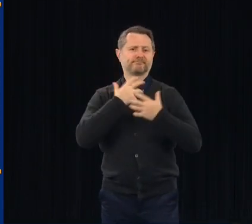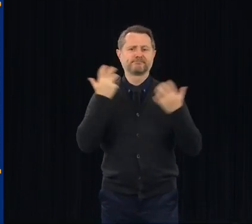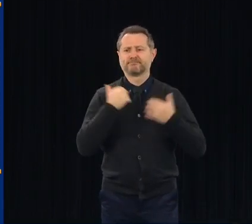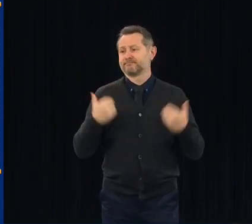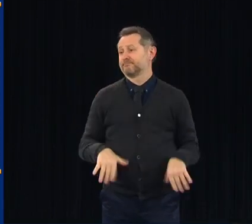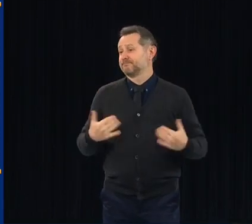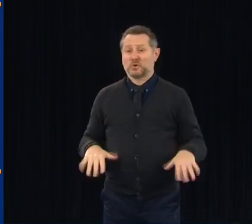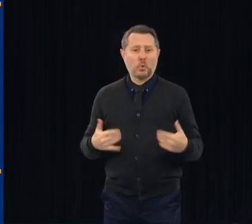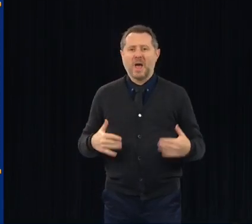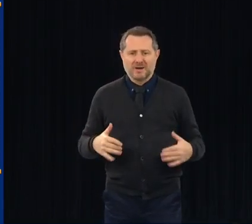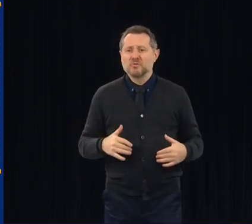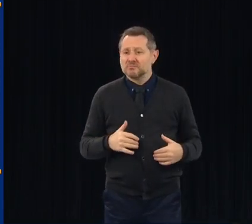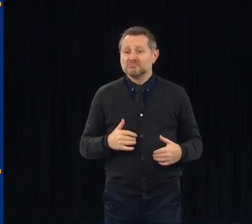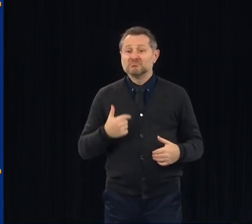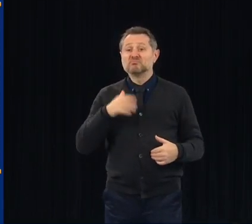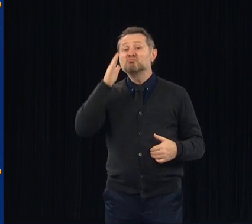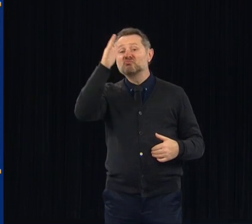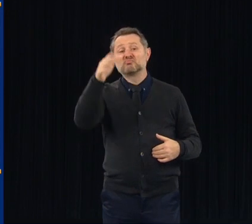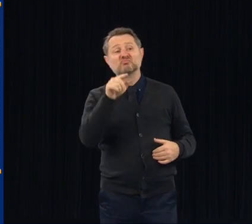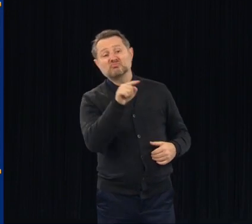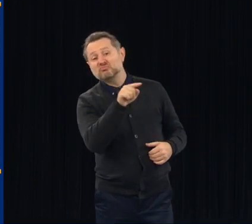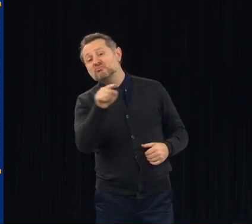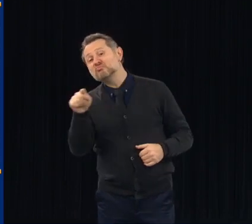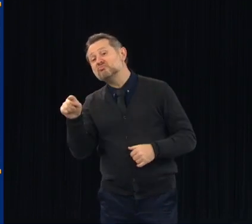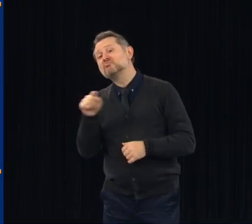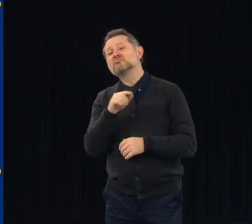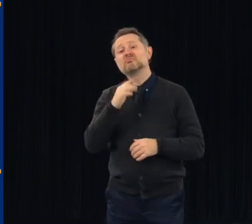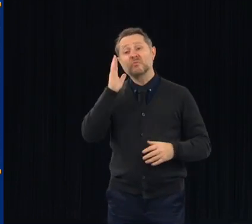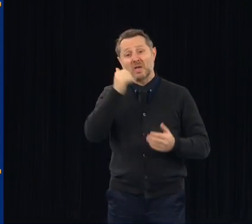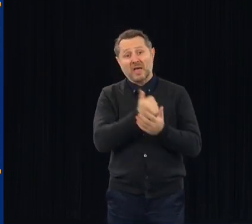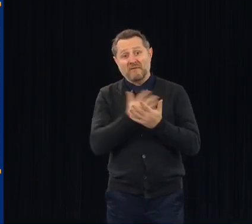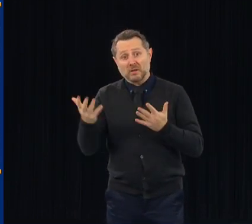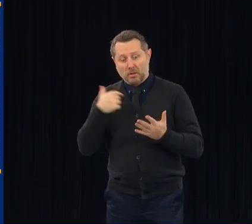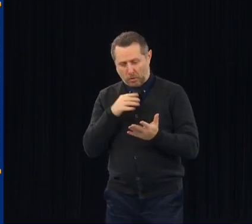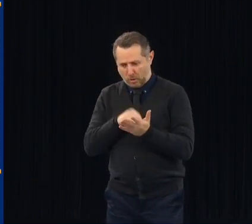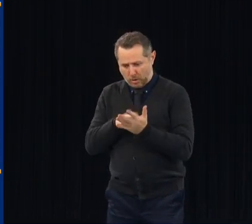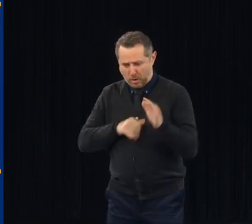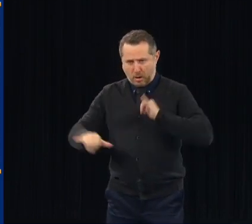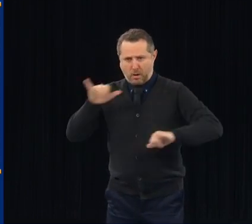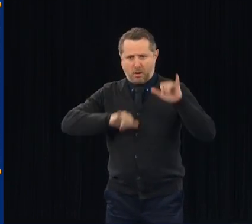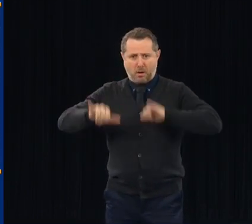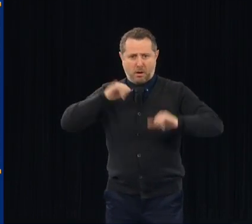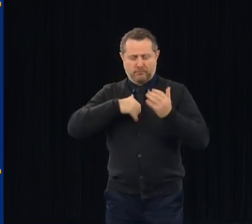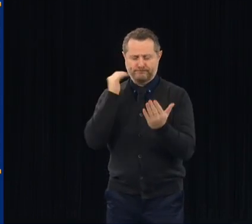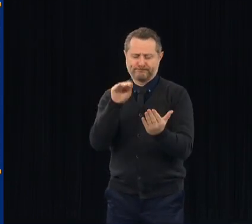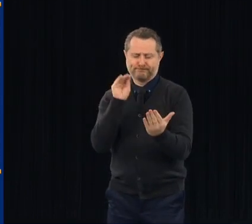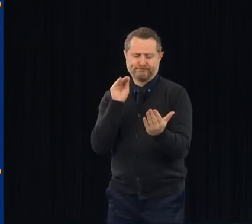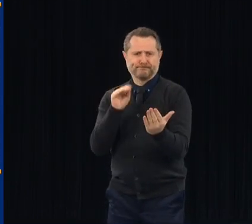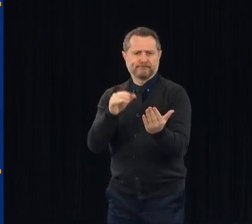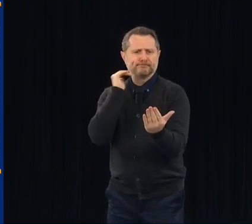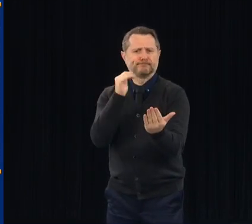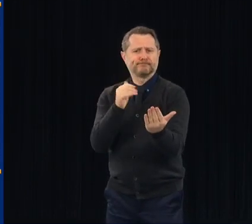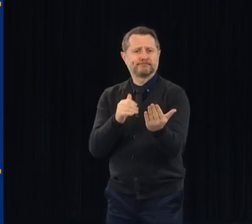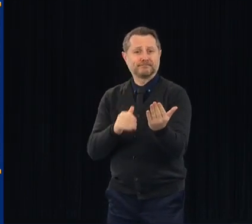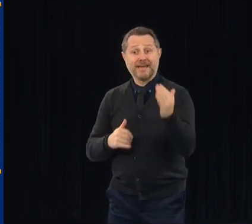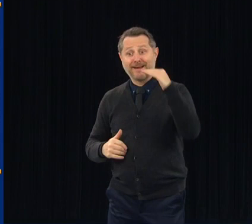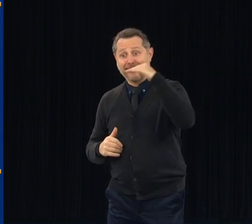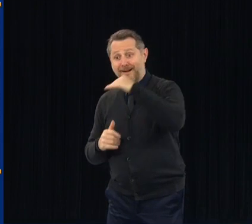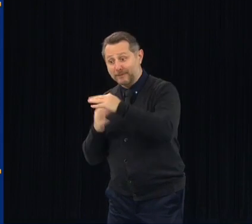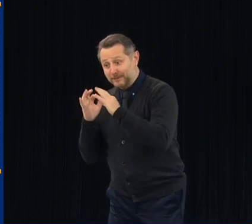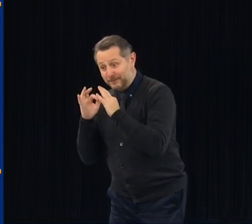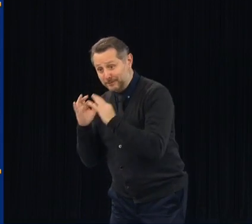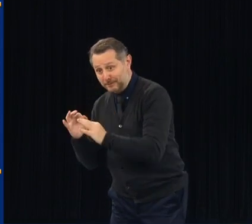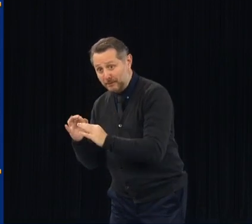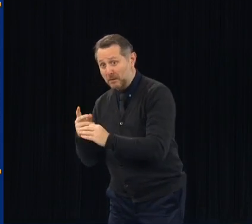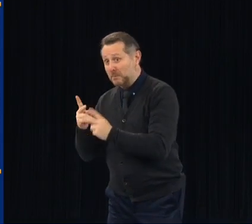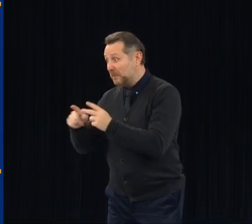to codify everything we've learned, and we get past this curve. Whatever part of the